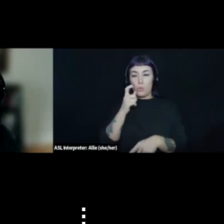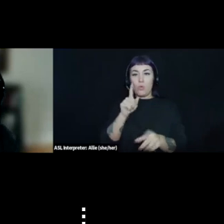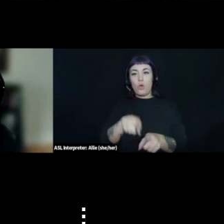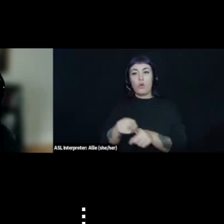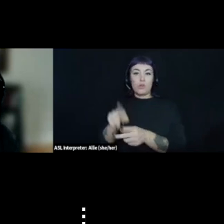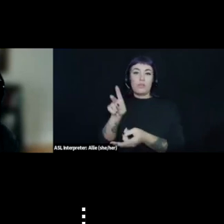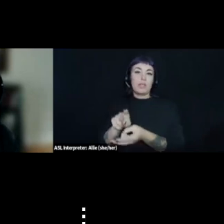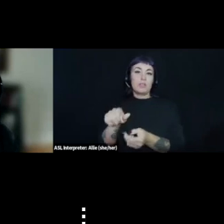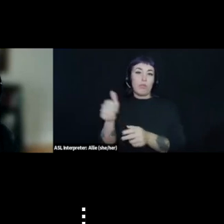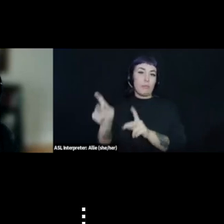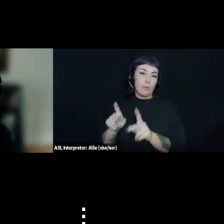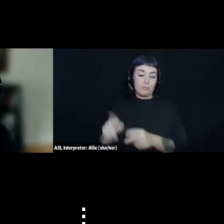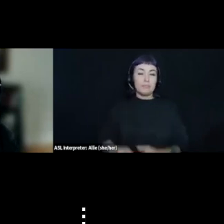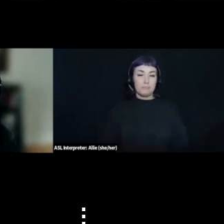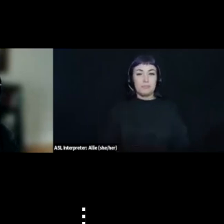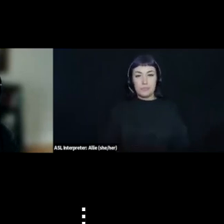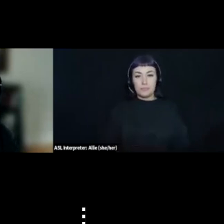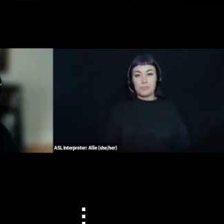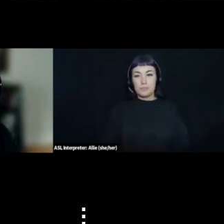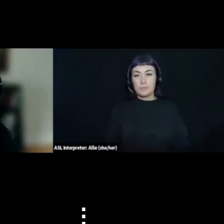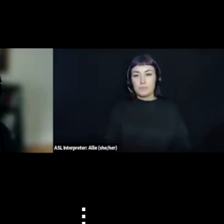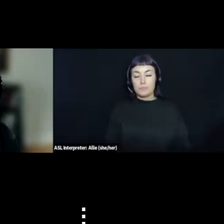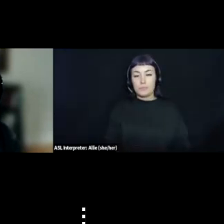having sex with other people.